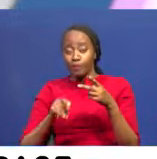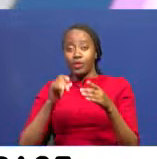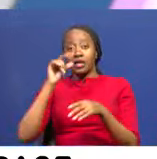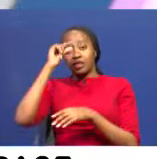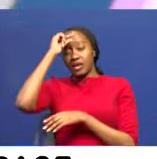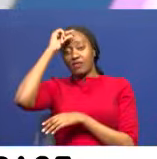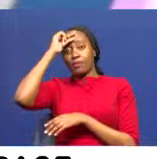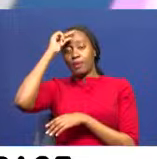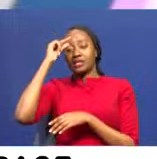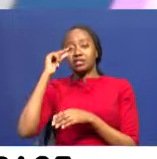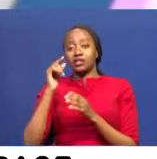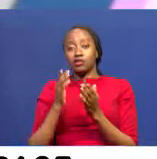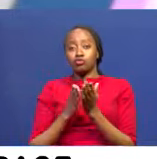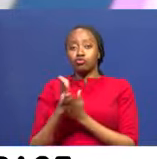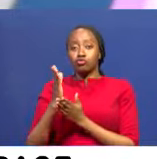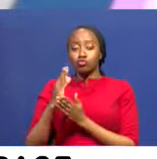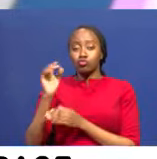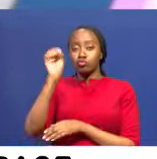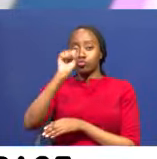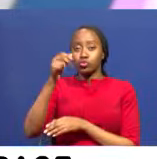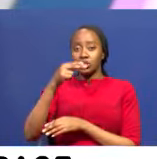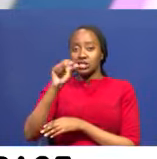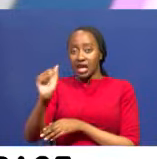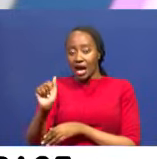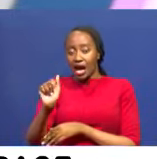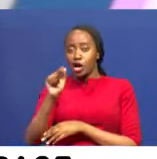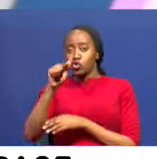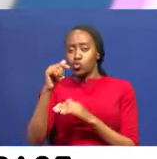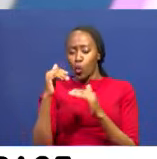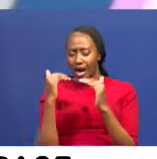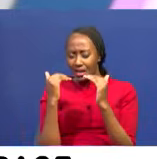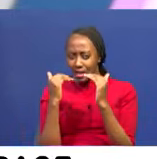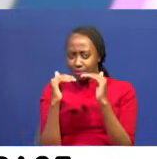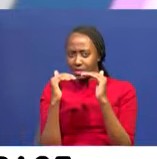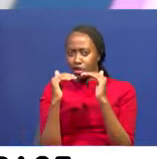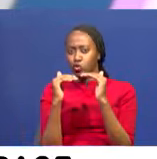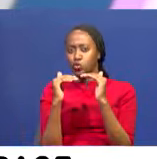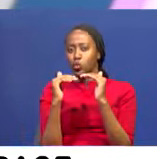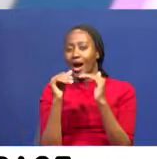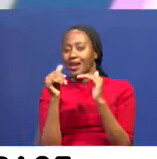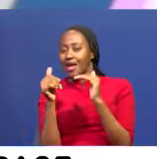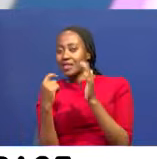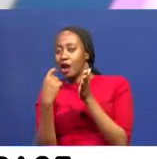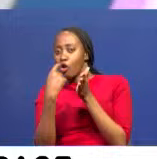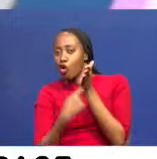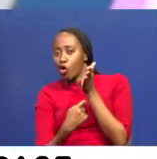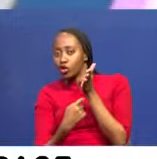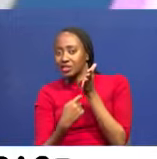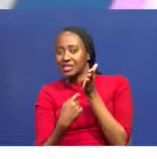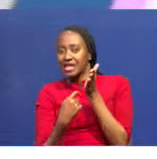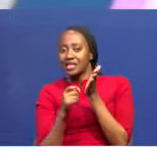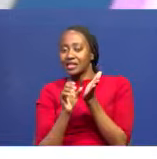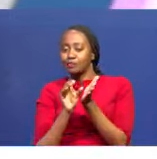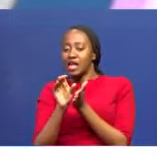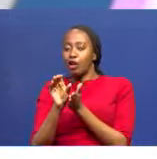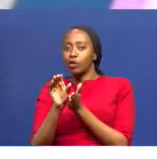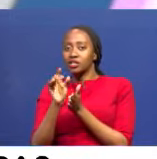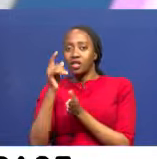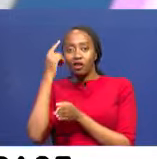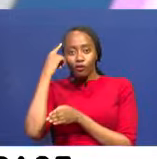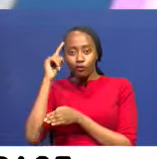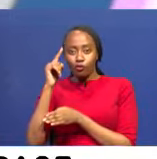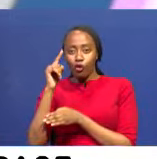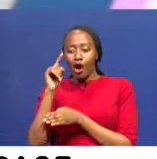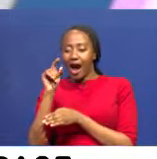in terms of SHA, you are only limited to a certain cost aspect that has been allocated to a